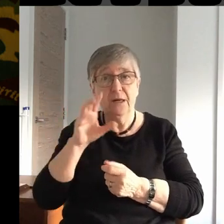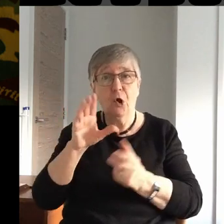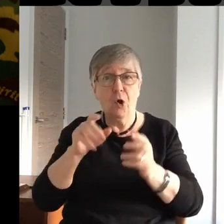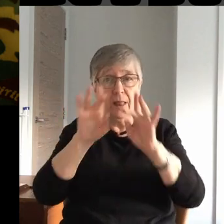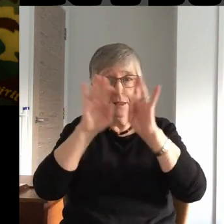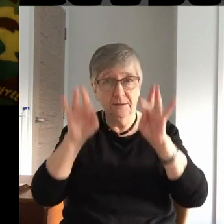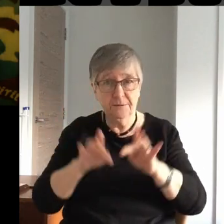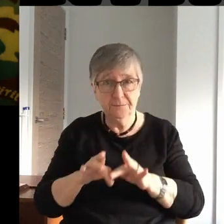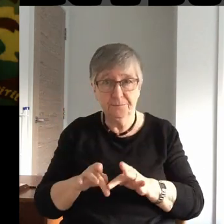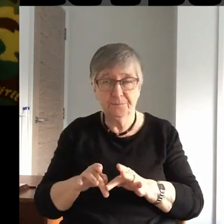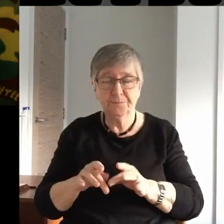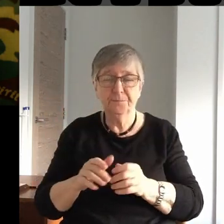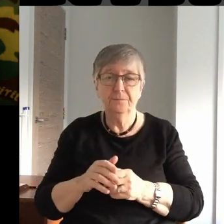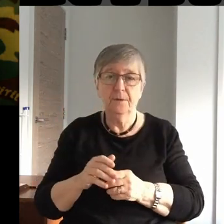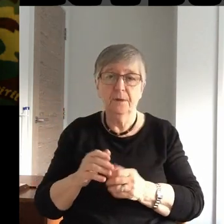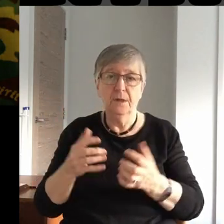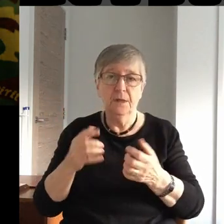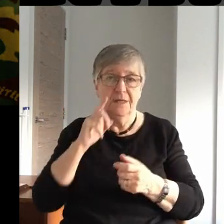can help out.